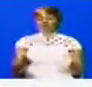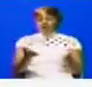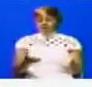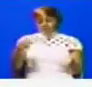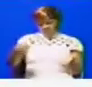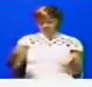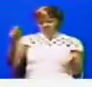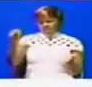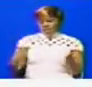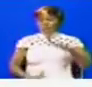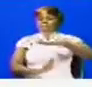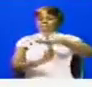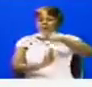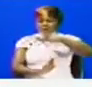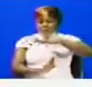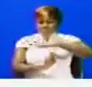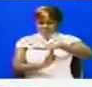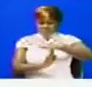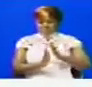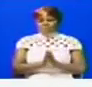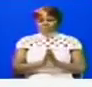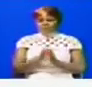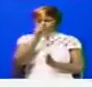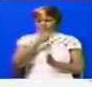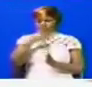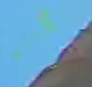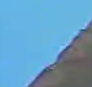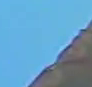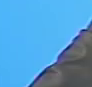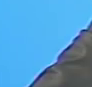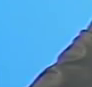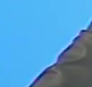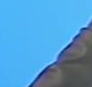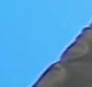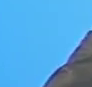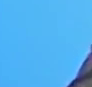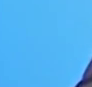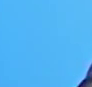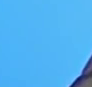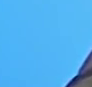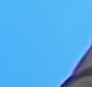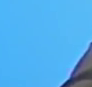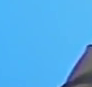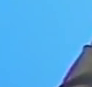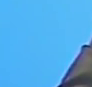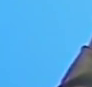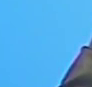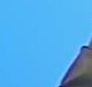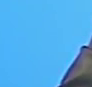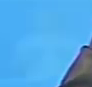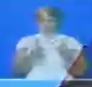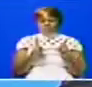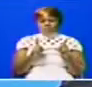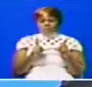This is a KTN Prime. Now, a private school in Gilgil, that is in Nakuru County, has been deregistered by